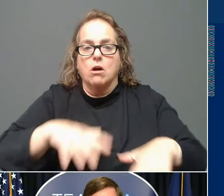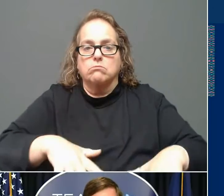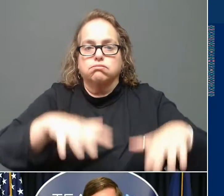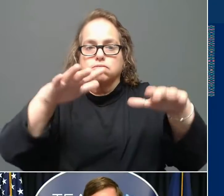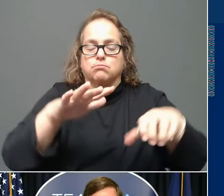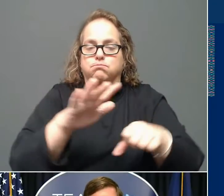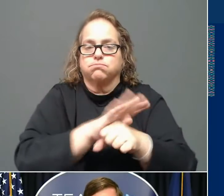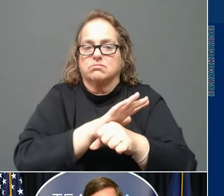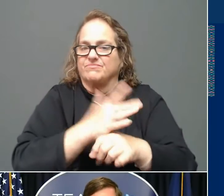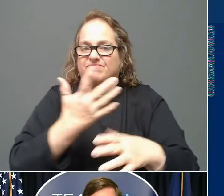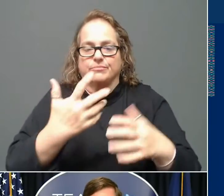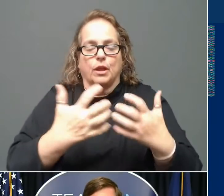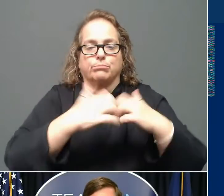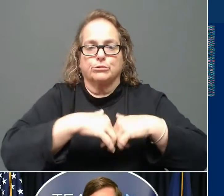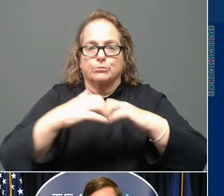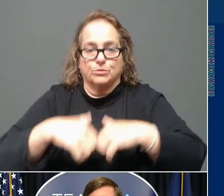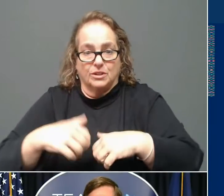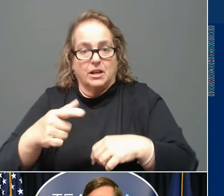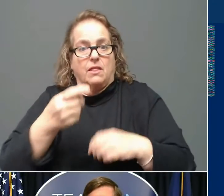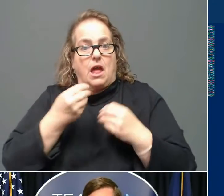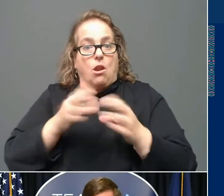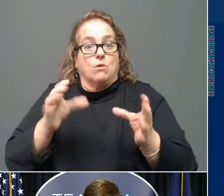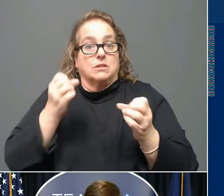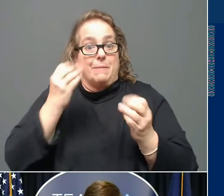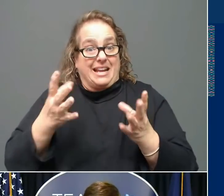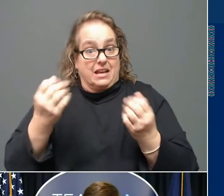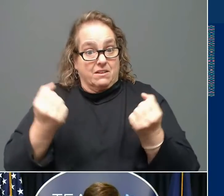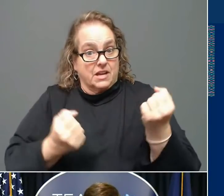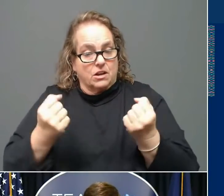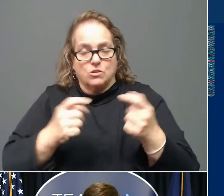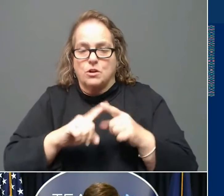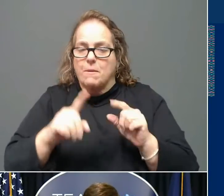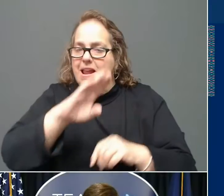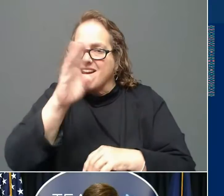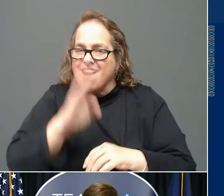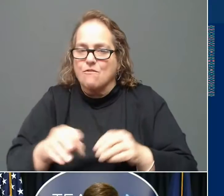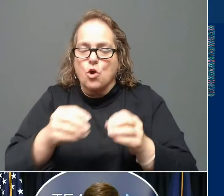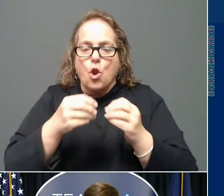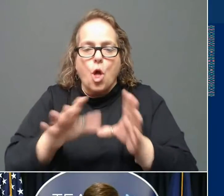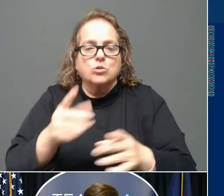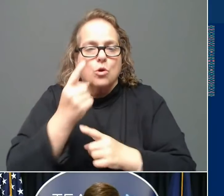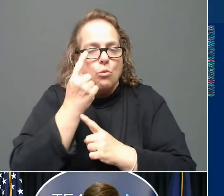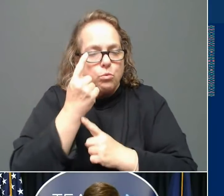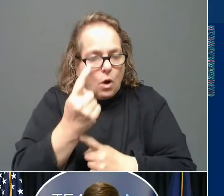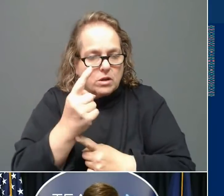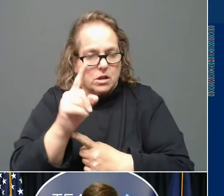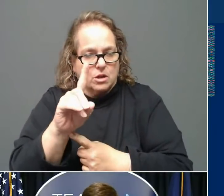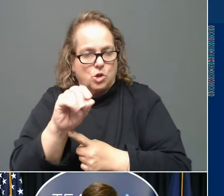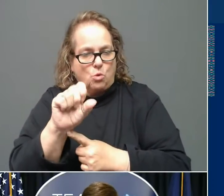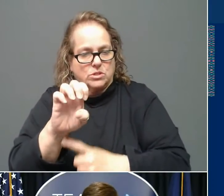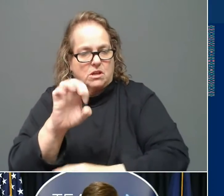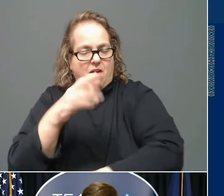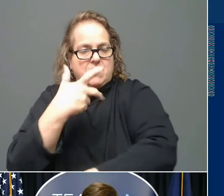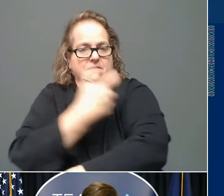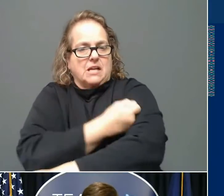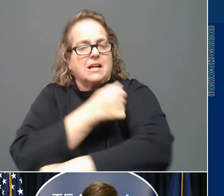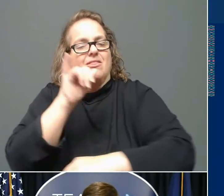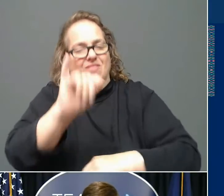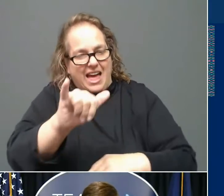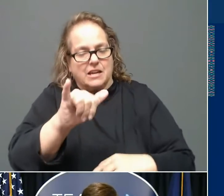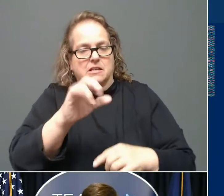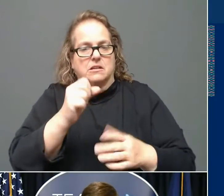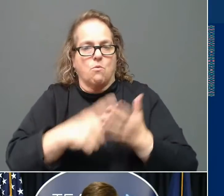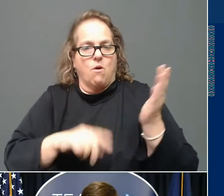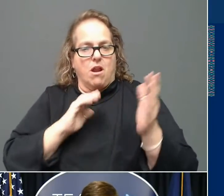this day, but they did not lose 1 dose of vaccine. These are what our incredible emergency